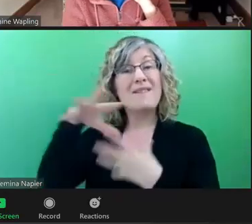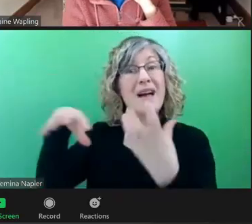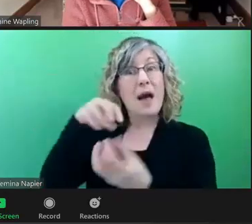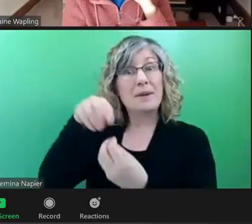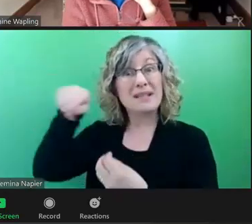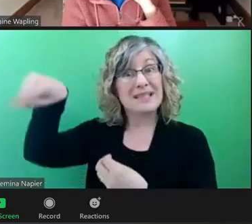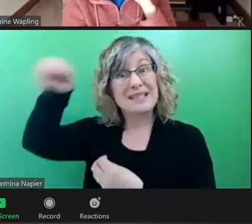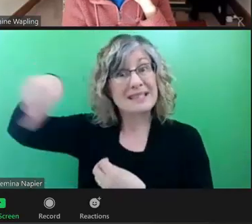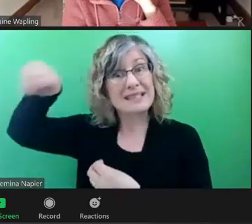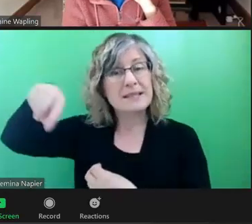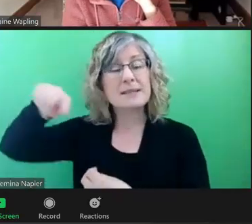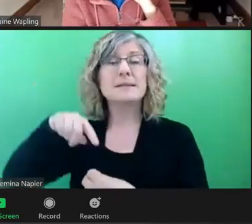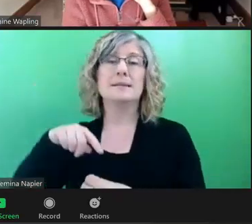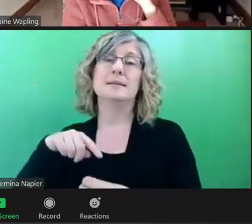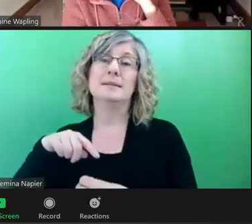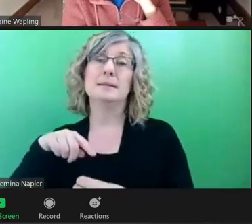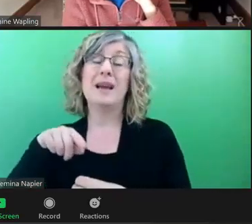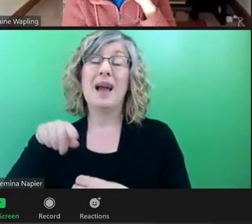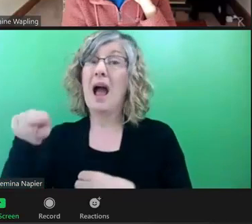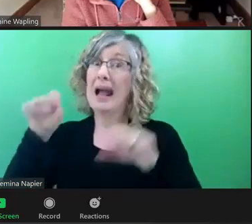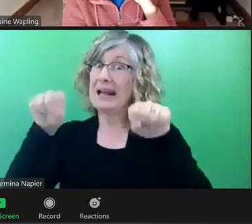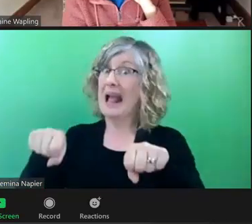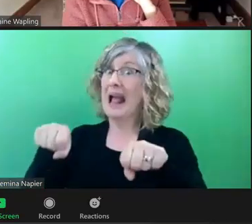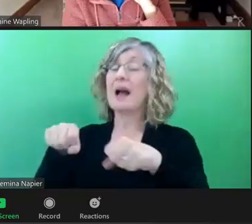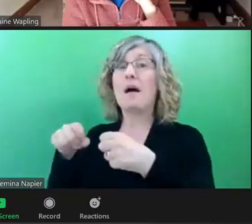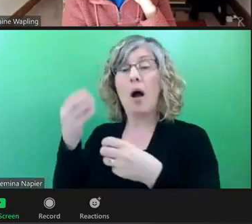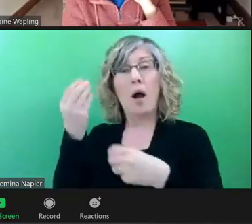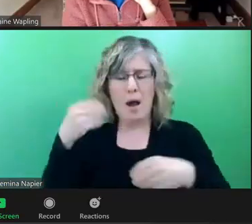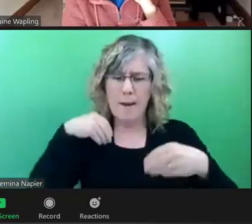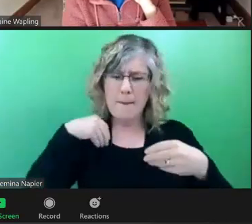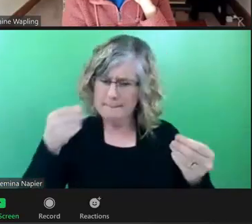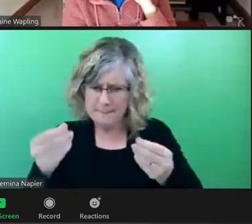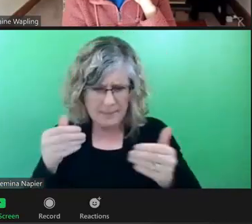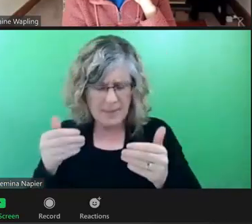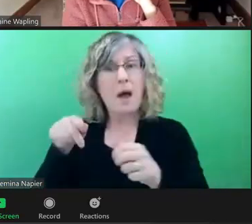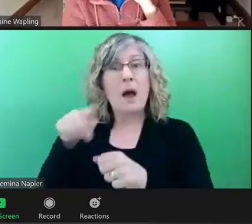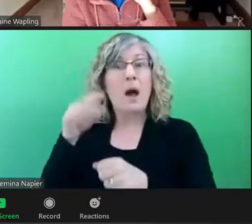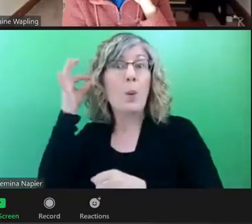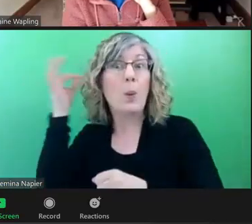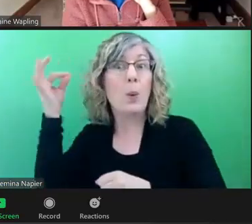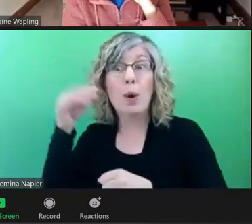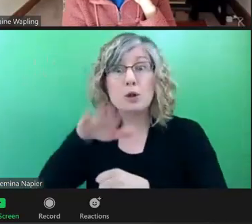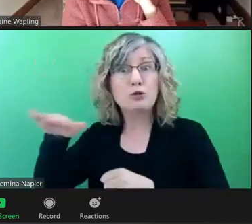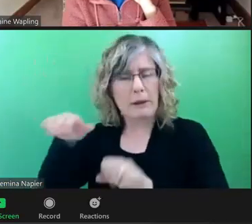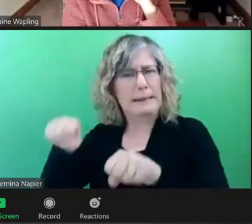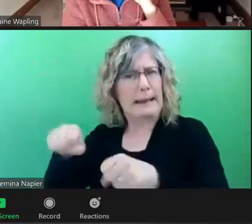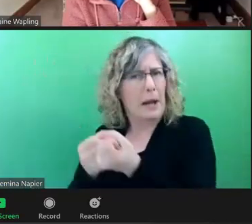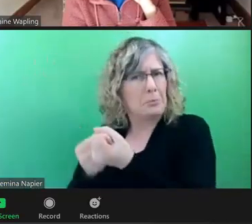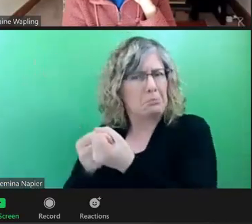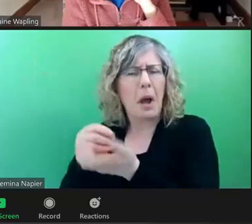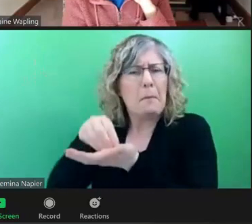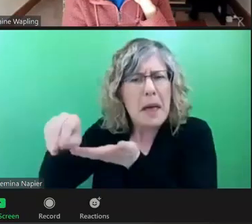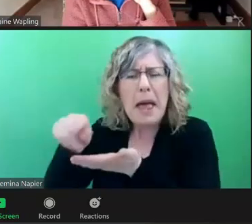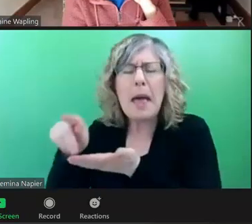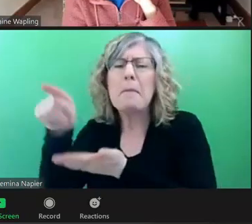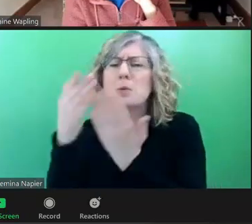children, but not these children with disability. Mm-hmm. So there is that other component also of